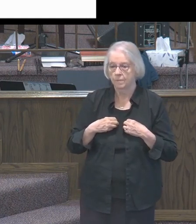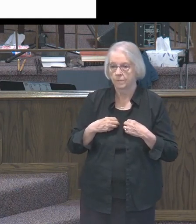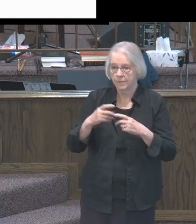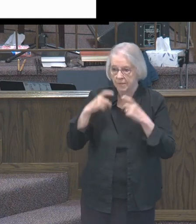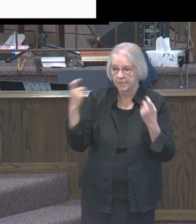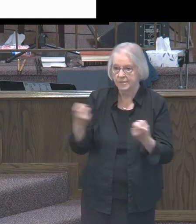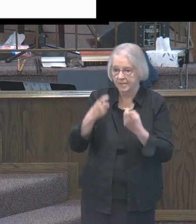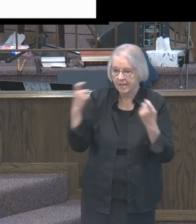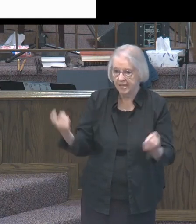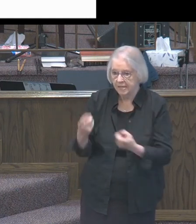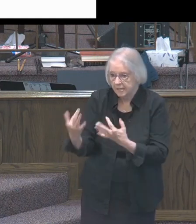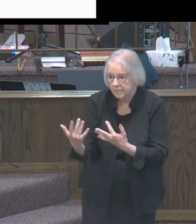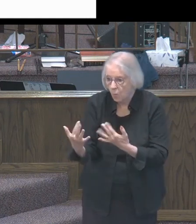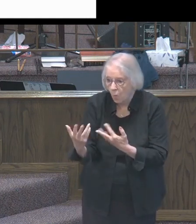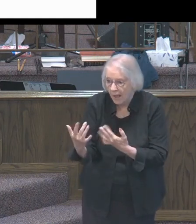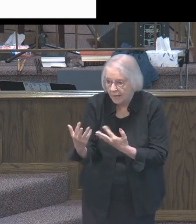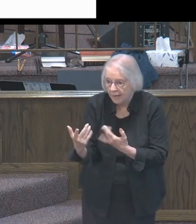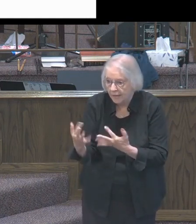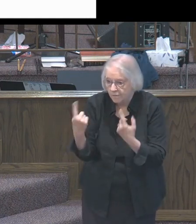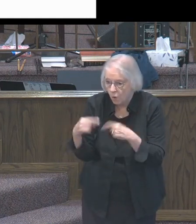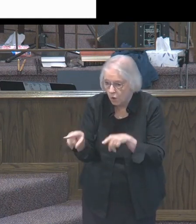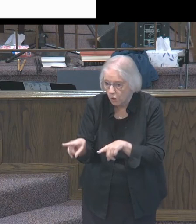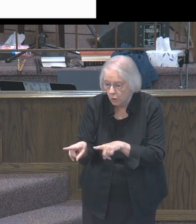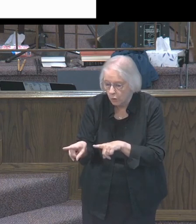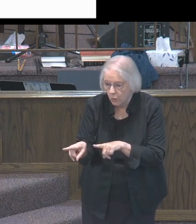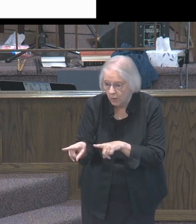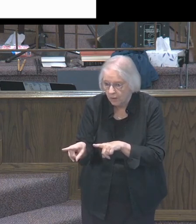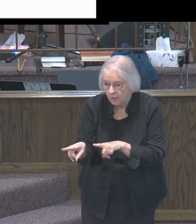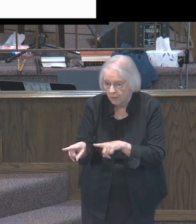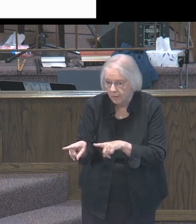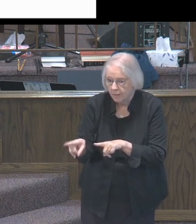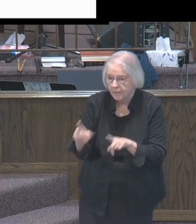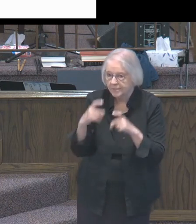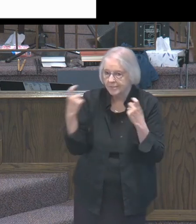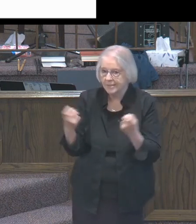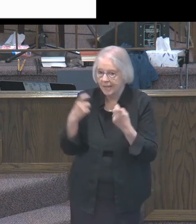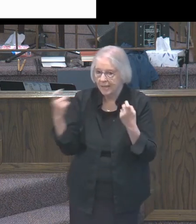is crouching at your door. Sin is doing what?